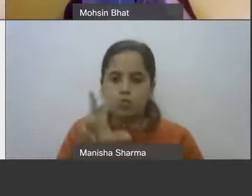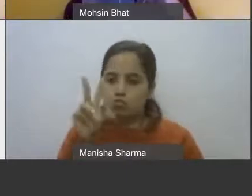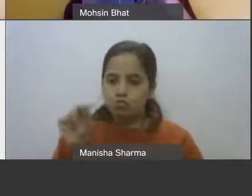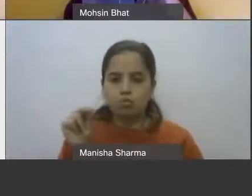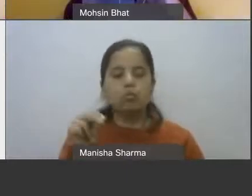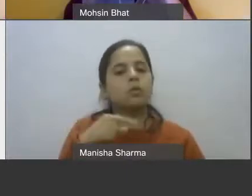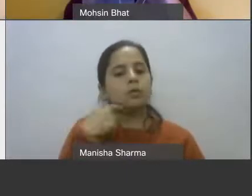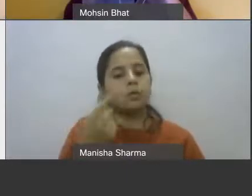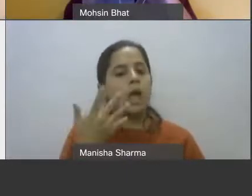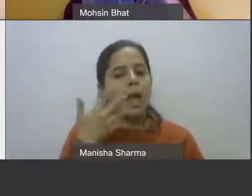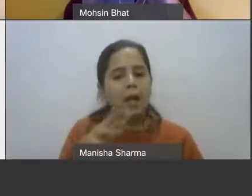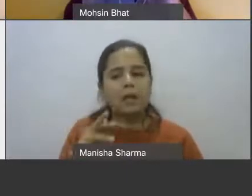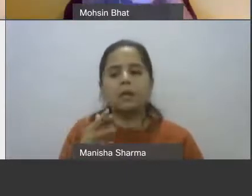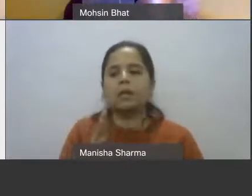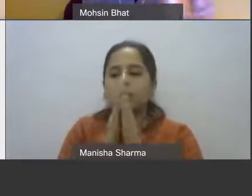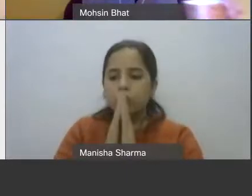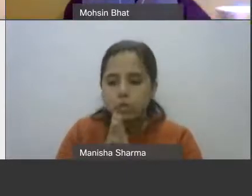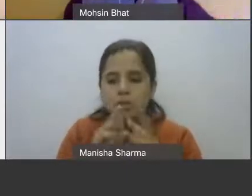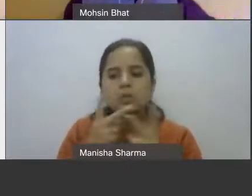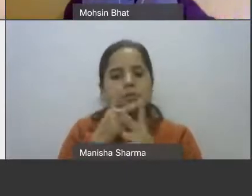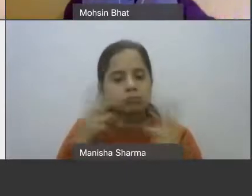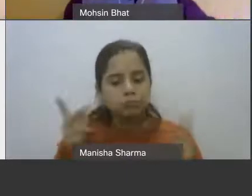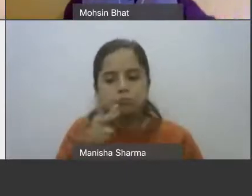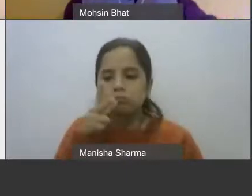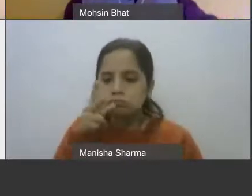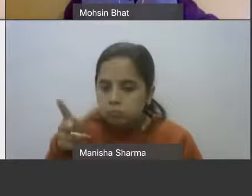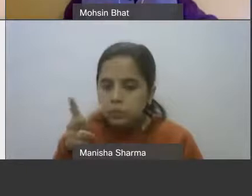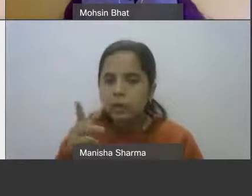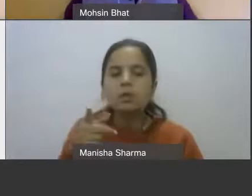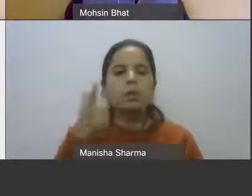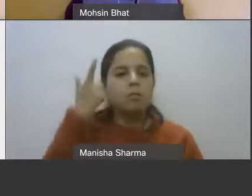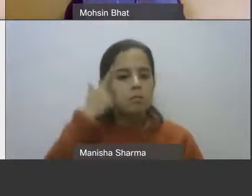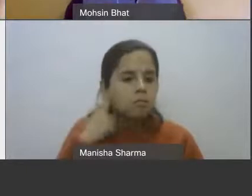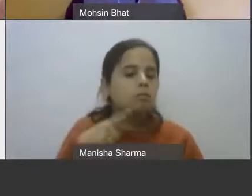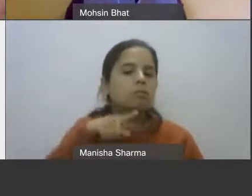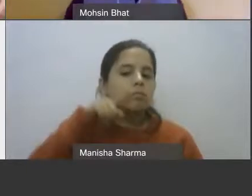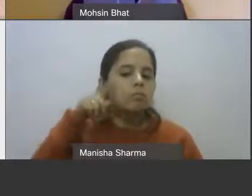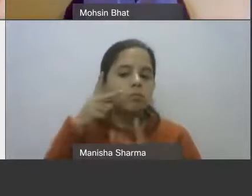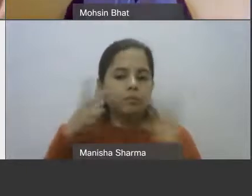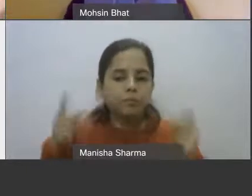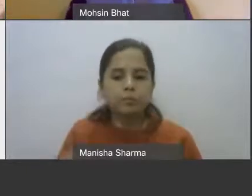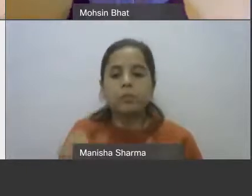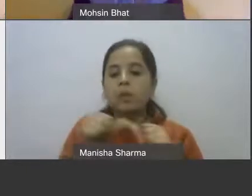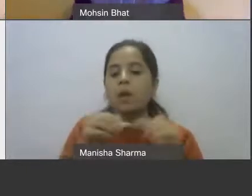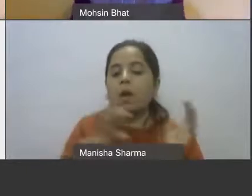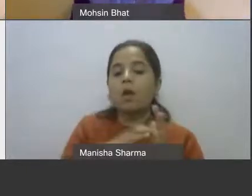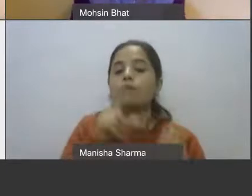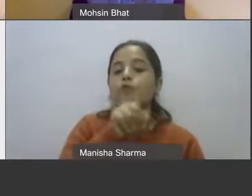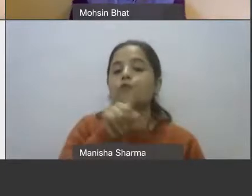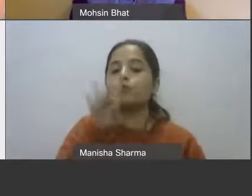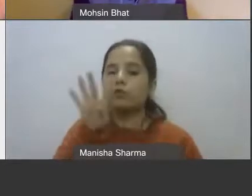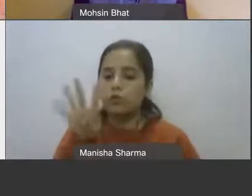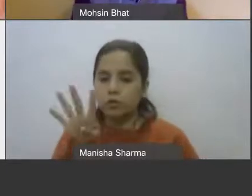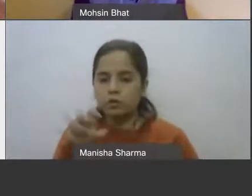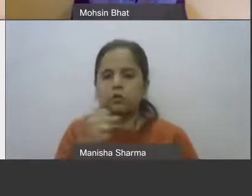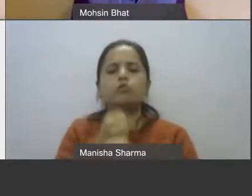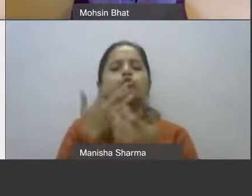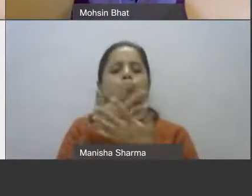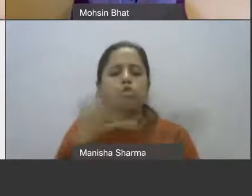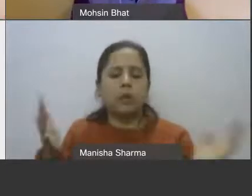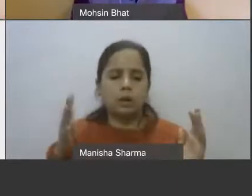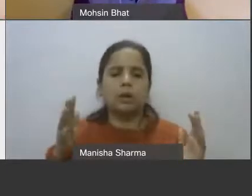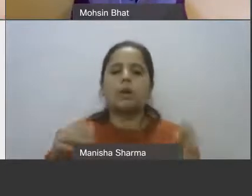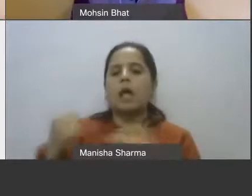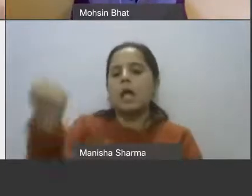against on the grounds of religion, race, gender, etc. And the other right, Article 14, which is considered the general right to